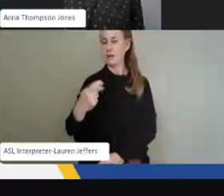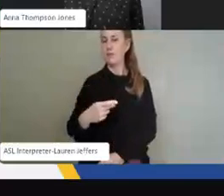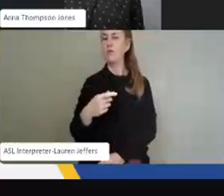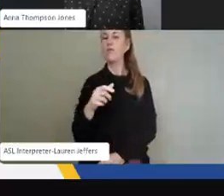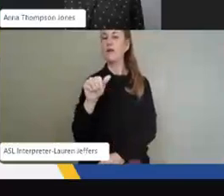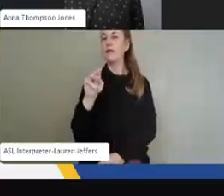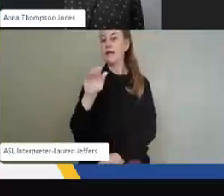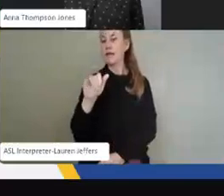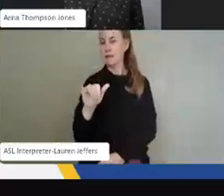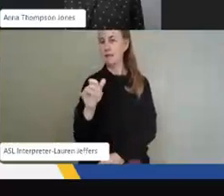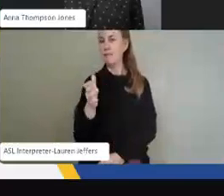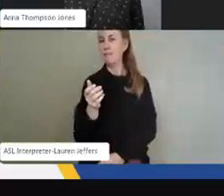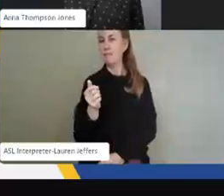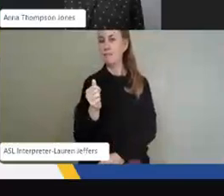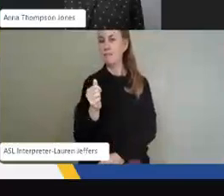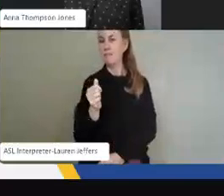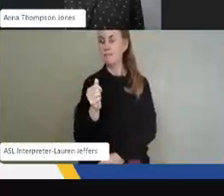Amy.